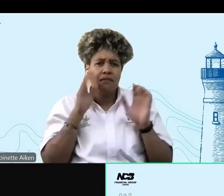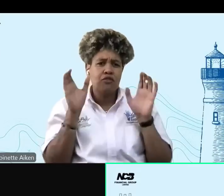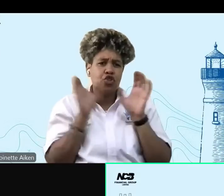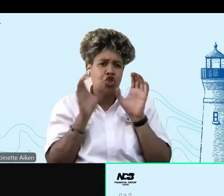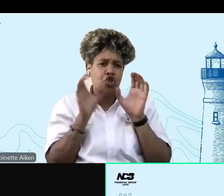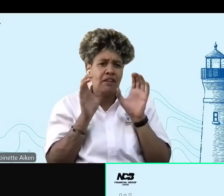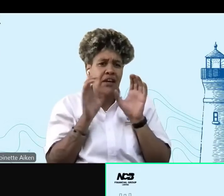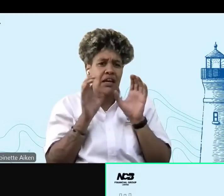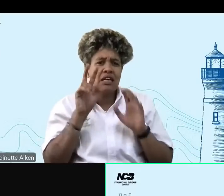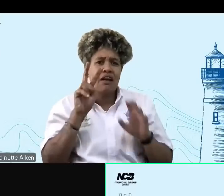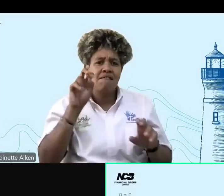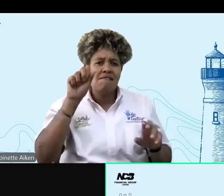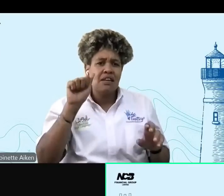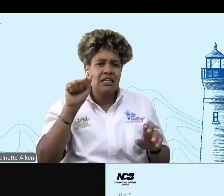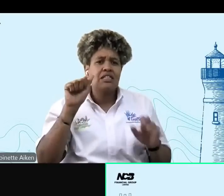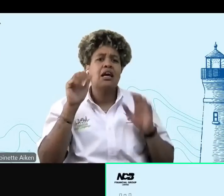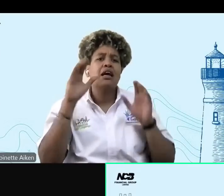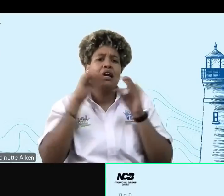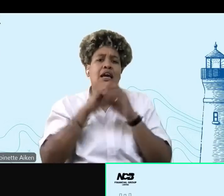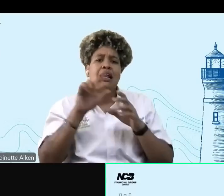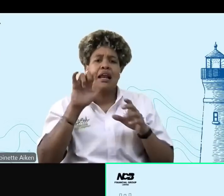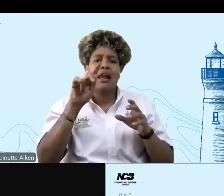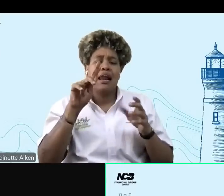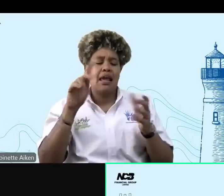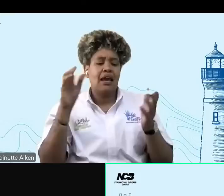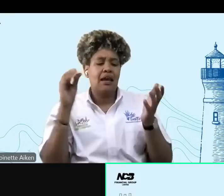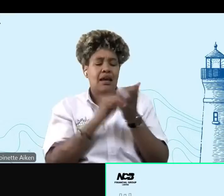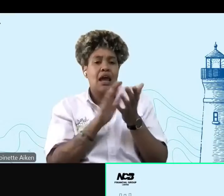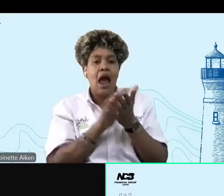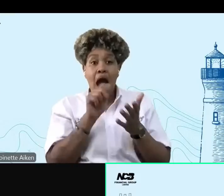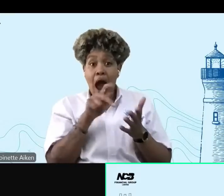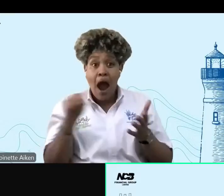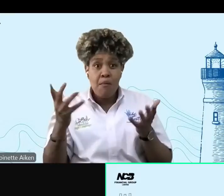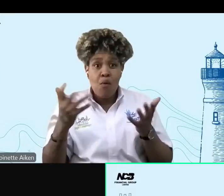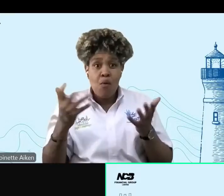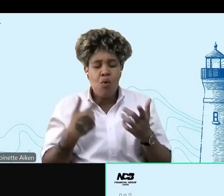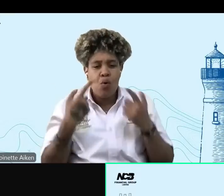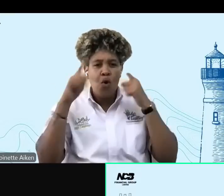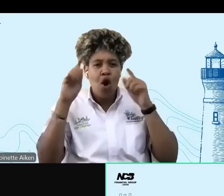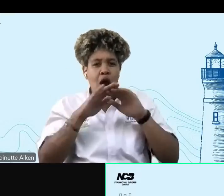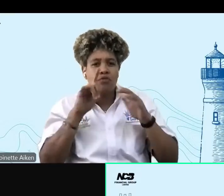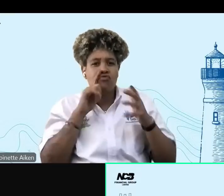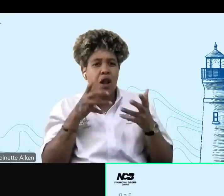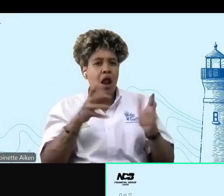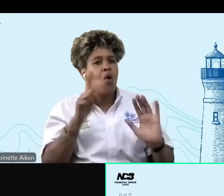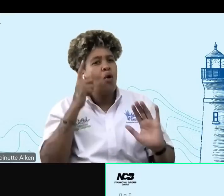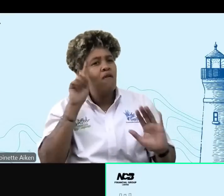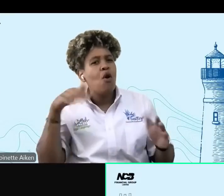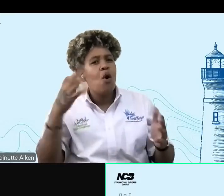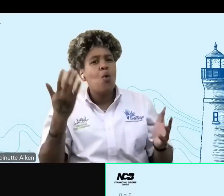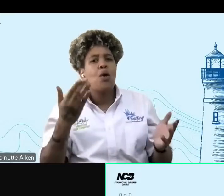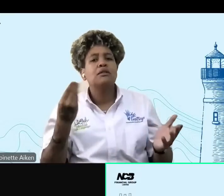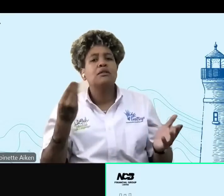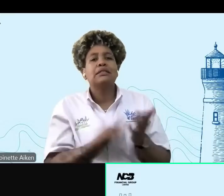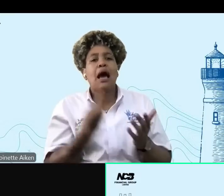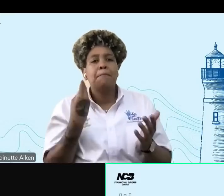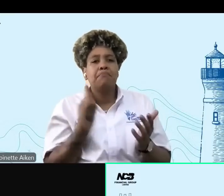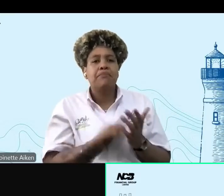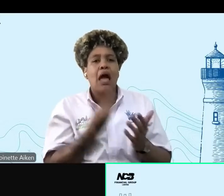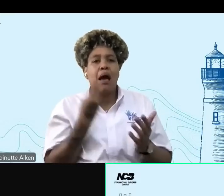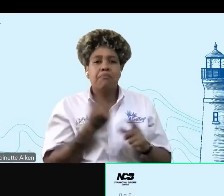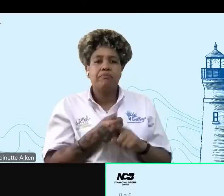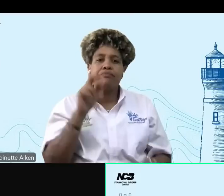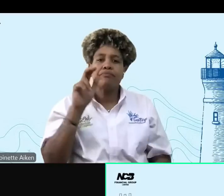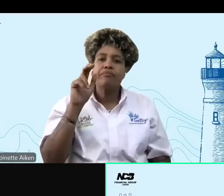certification of Visa within the Link app. And what we're working on is allowing for tap. So NFC